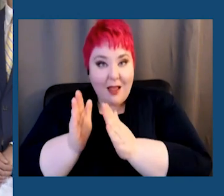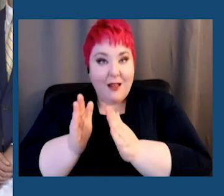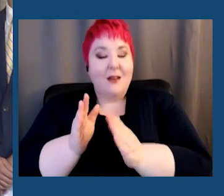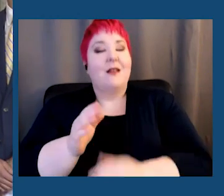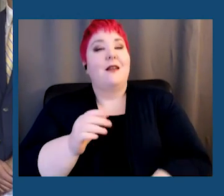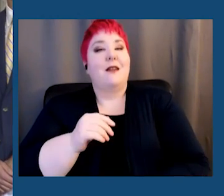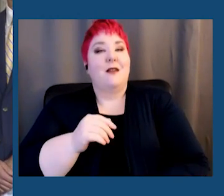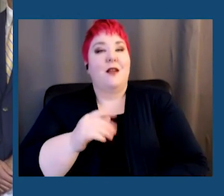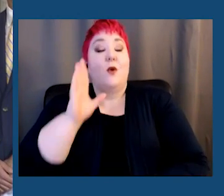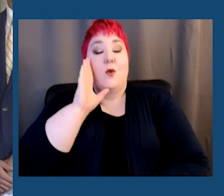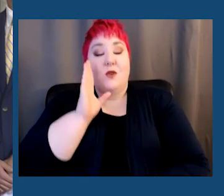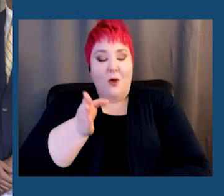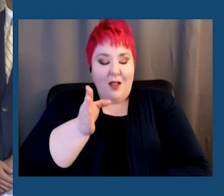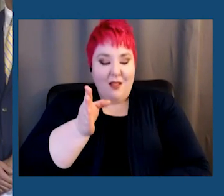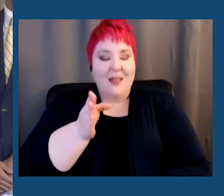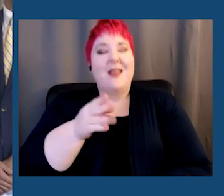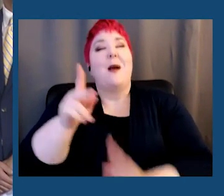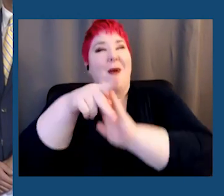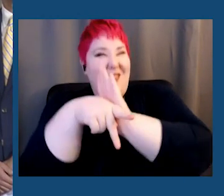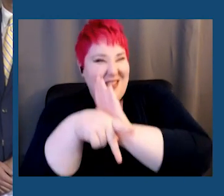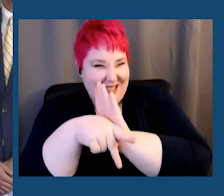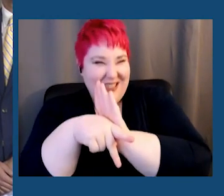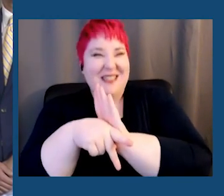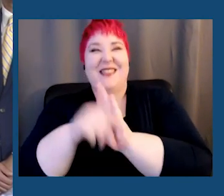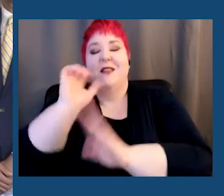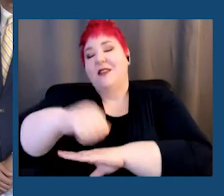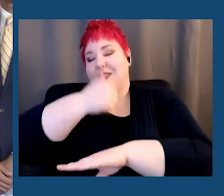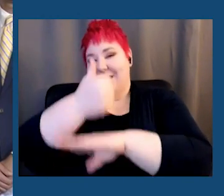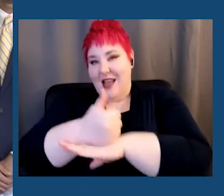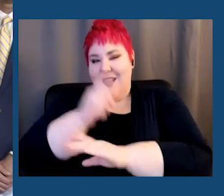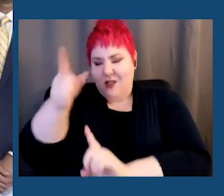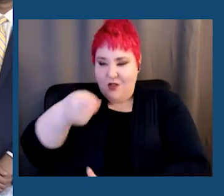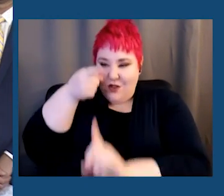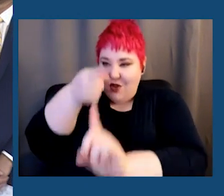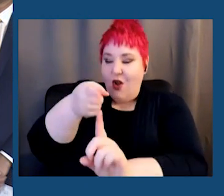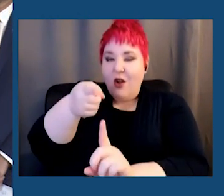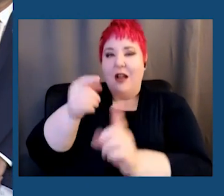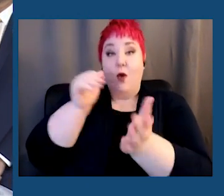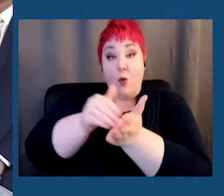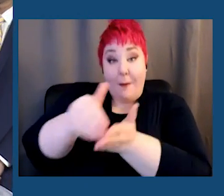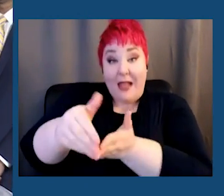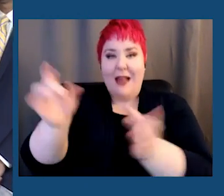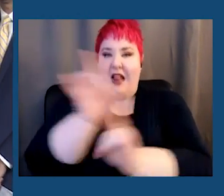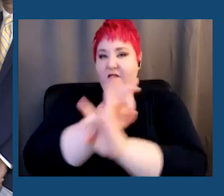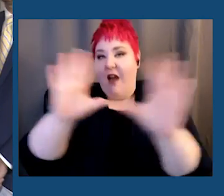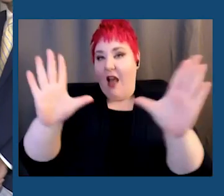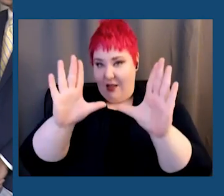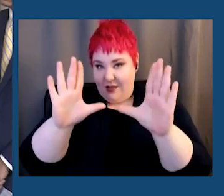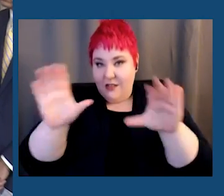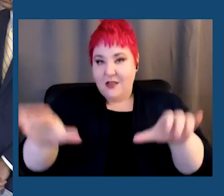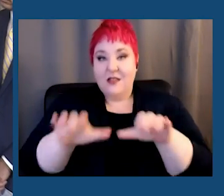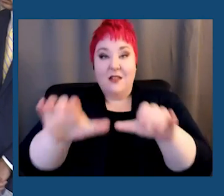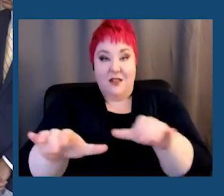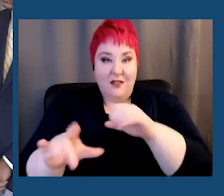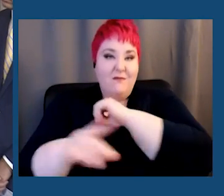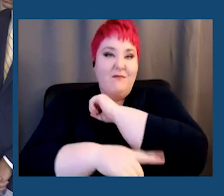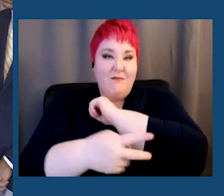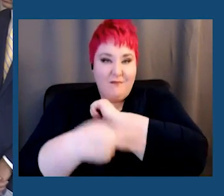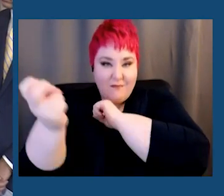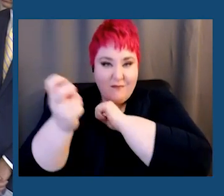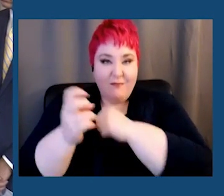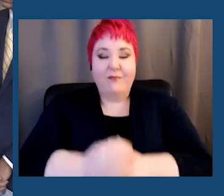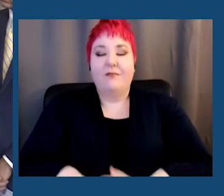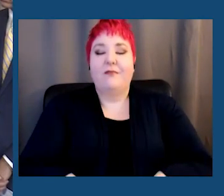which put policies in its place to target repeat and violent offenders. Offers financial support through